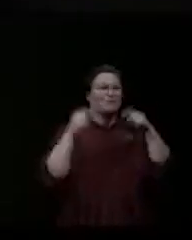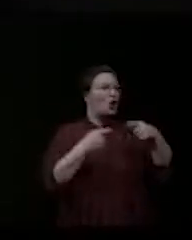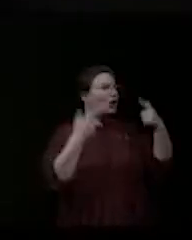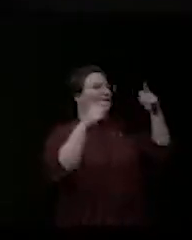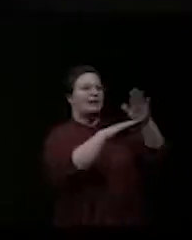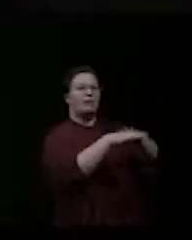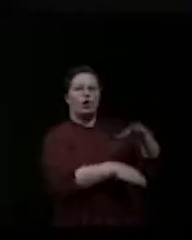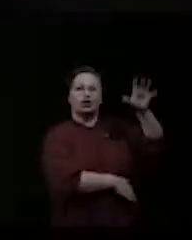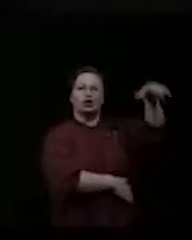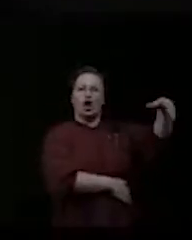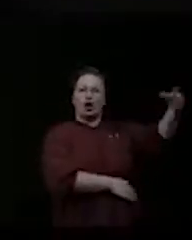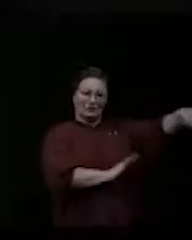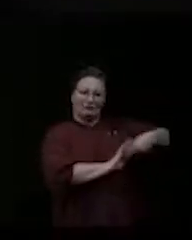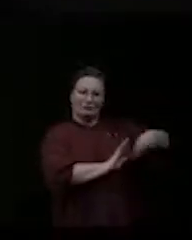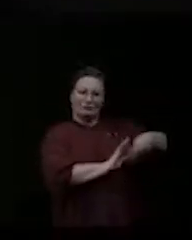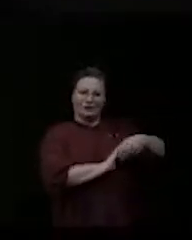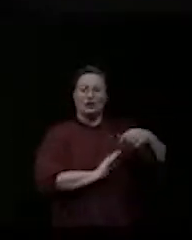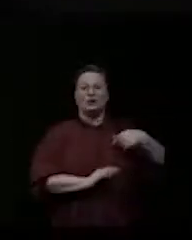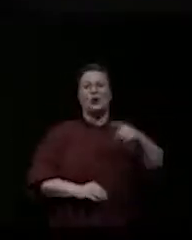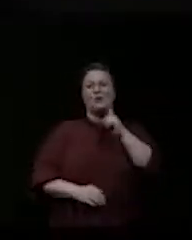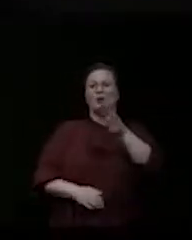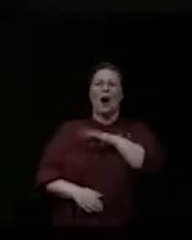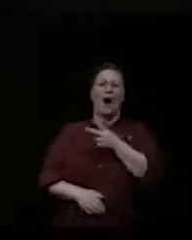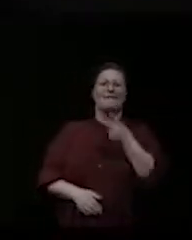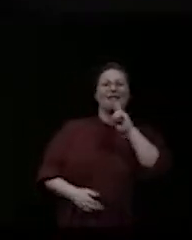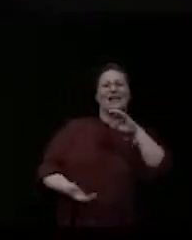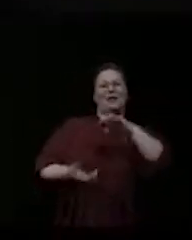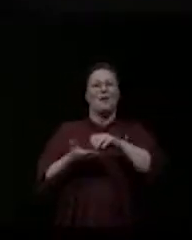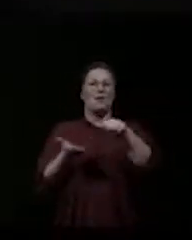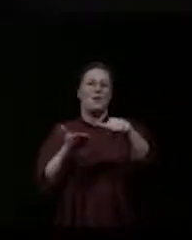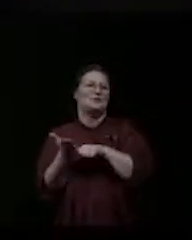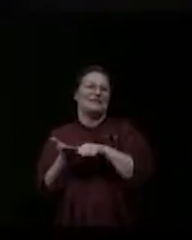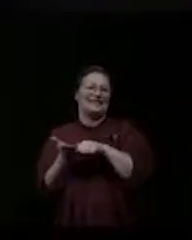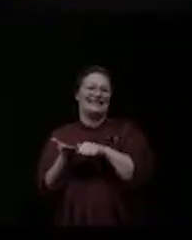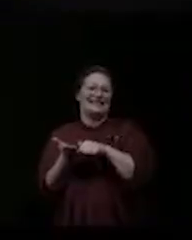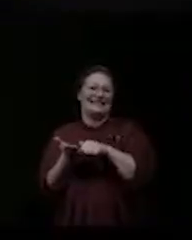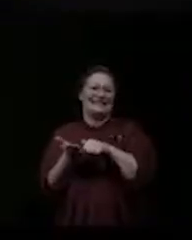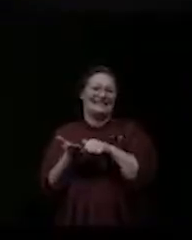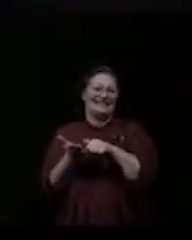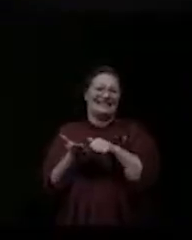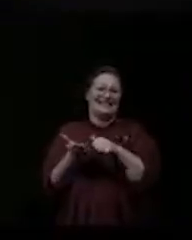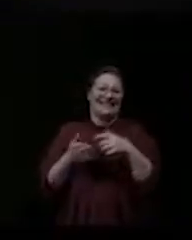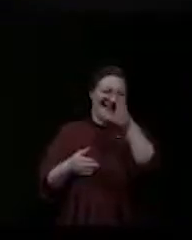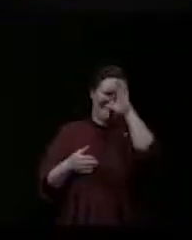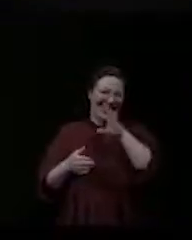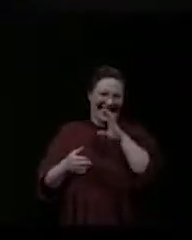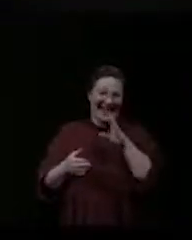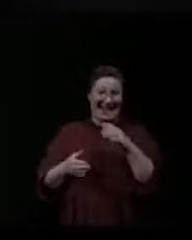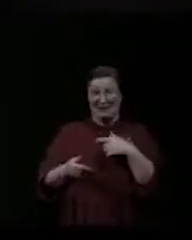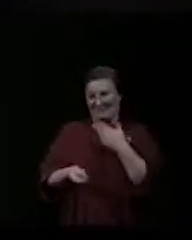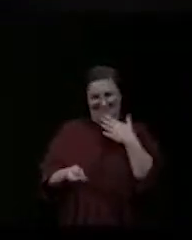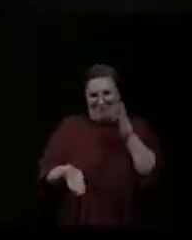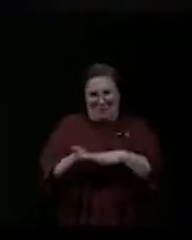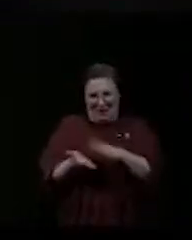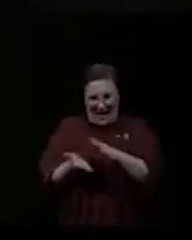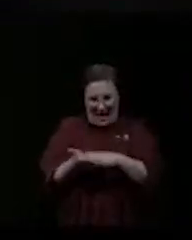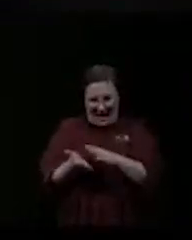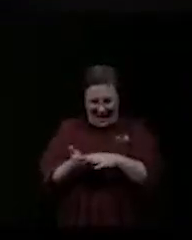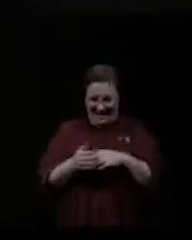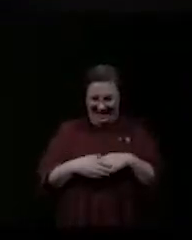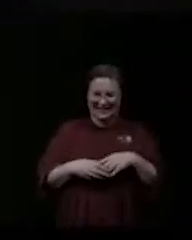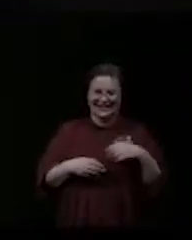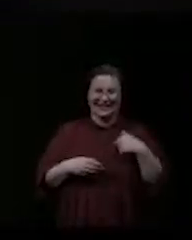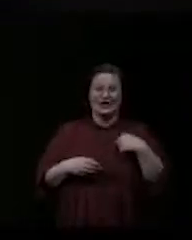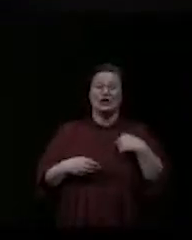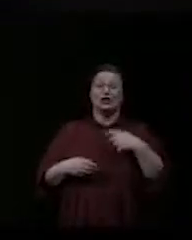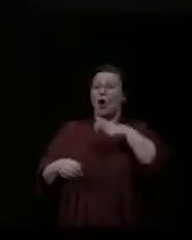foundations. So I used to have wine and cheeses, which were extremely popular. I get all the wine for free. I go round